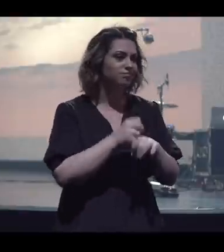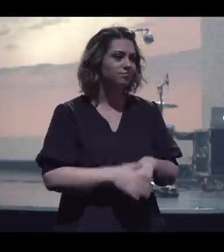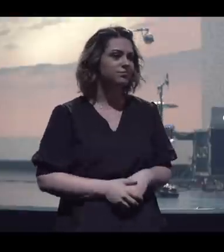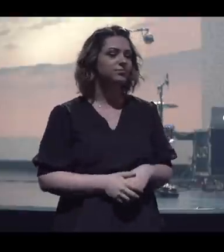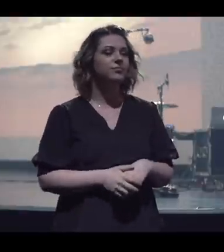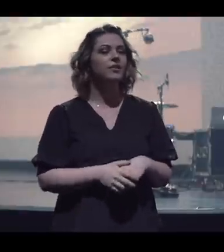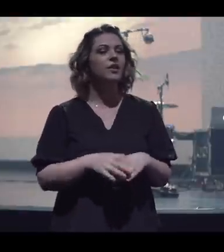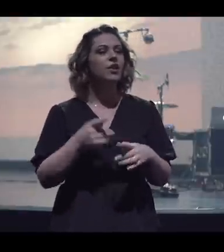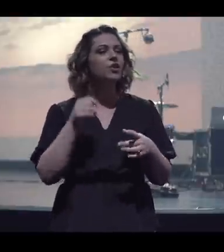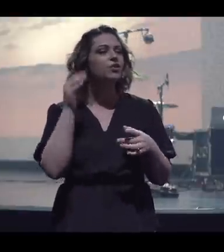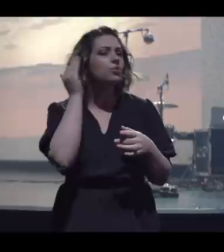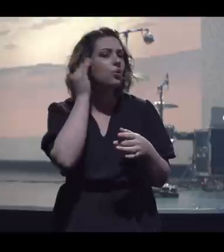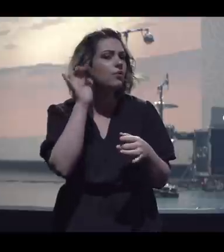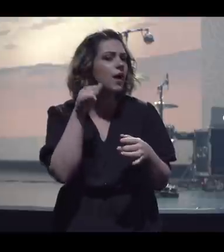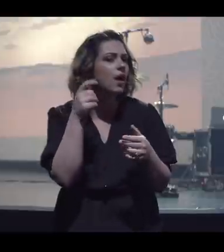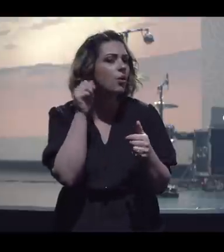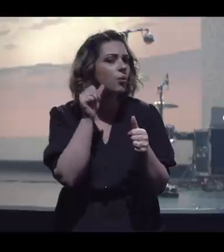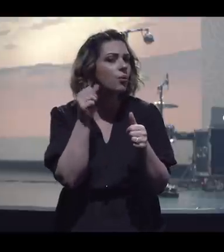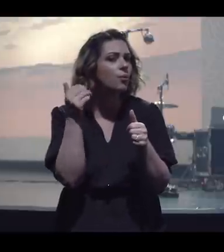2020.